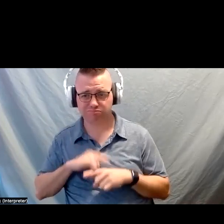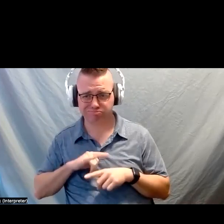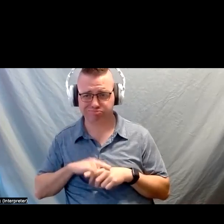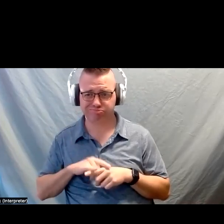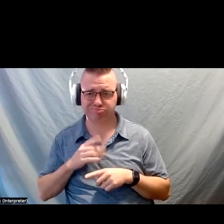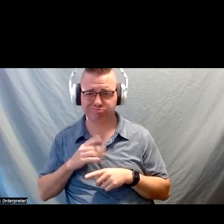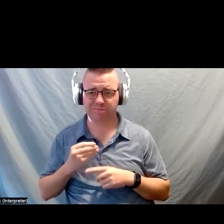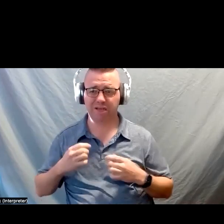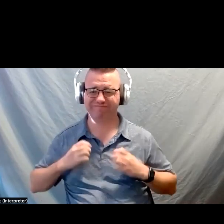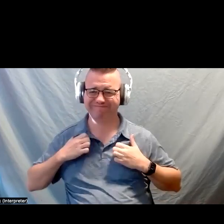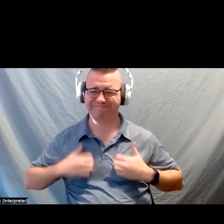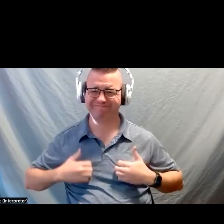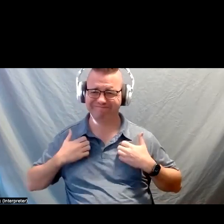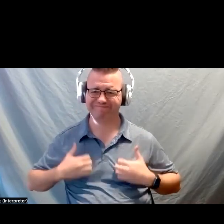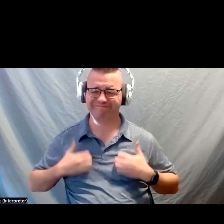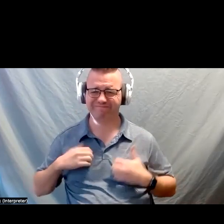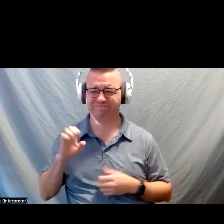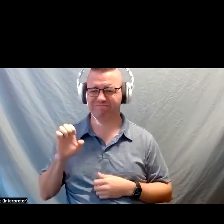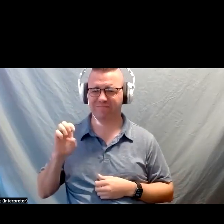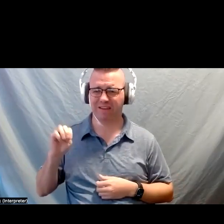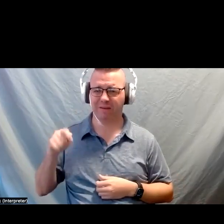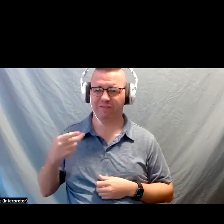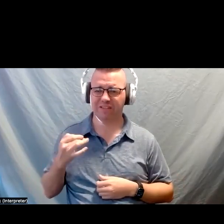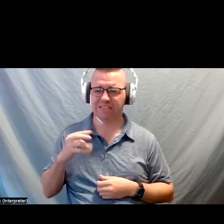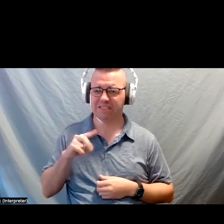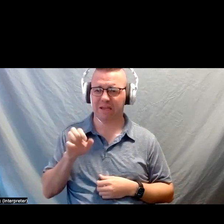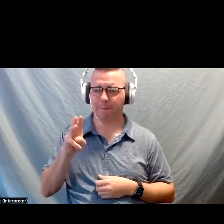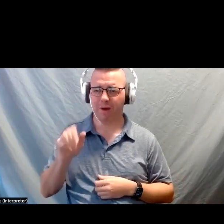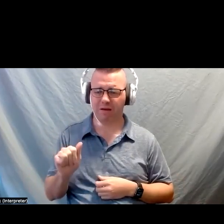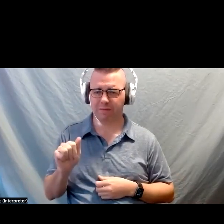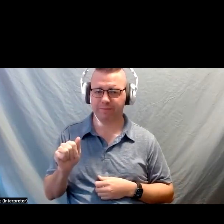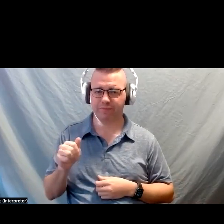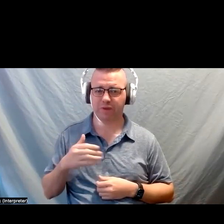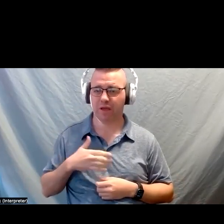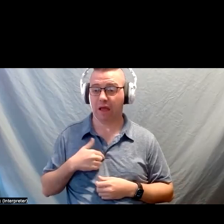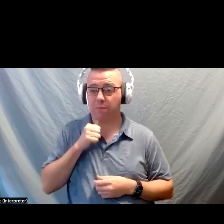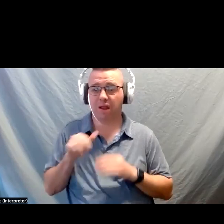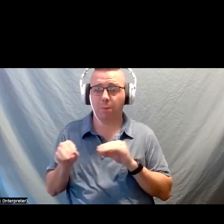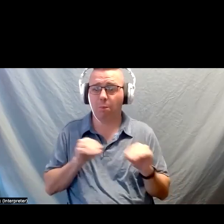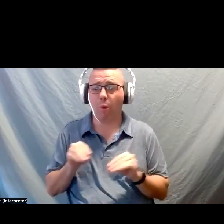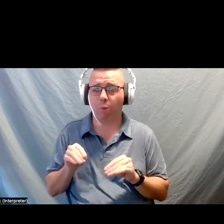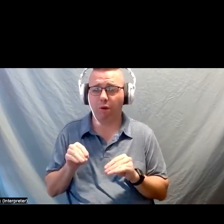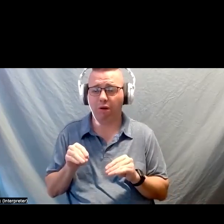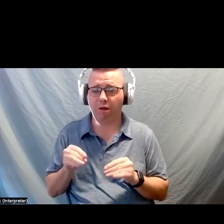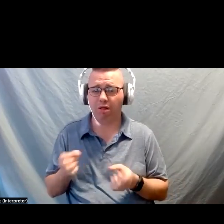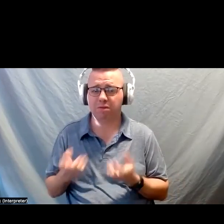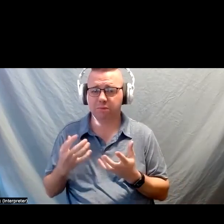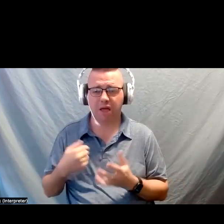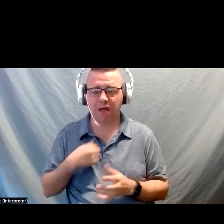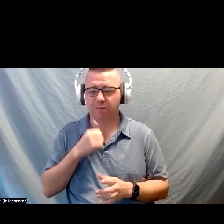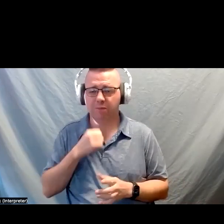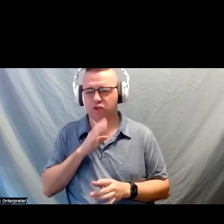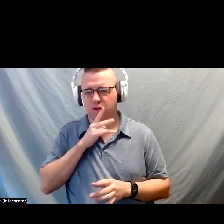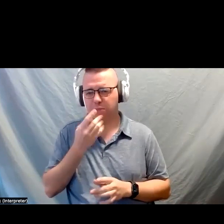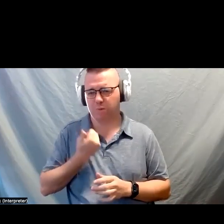I'm very limited in my mobility, and my mobility is very unpredictable. I'm not talking about myself from